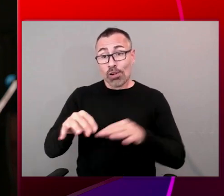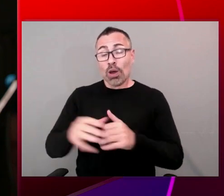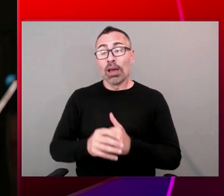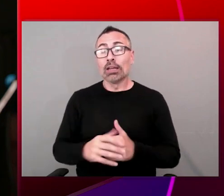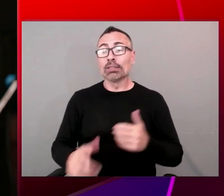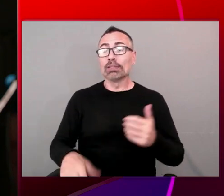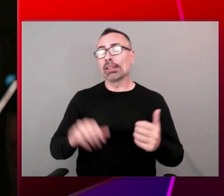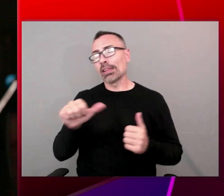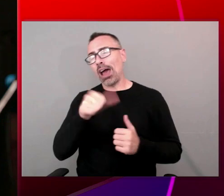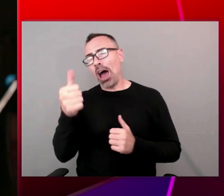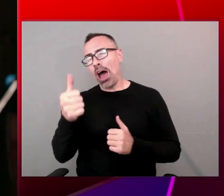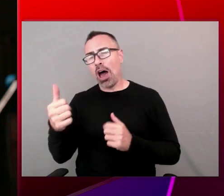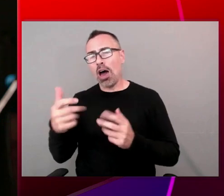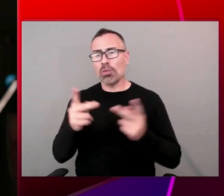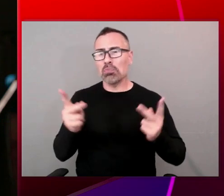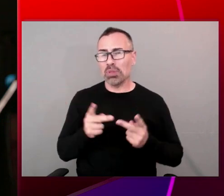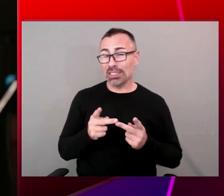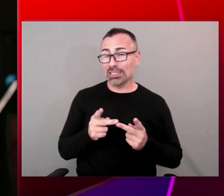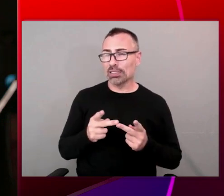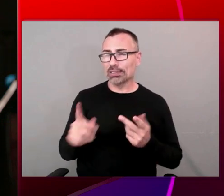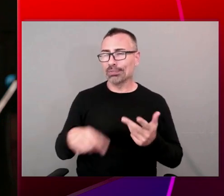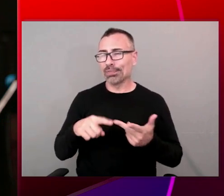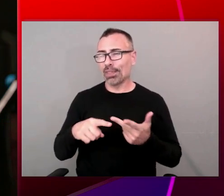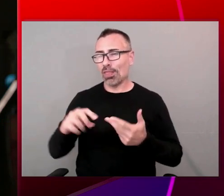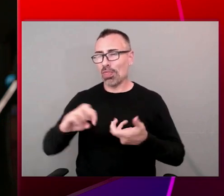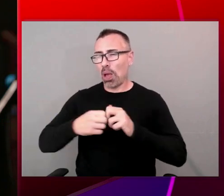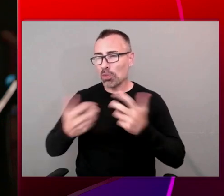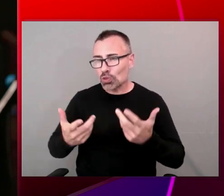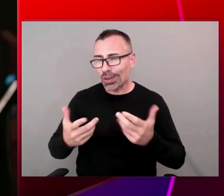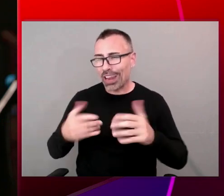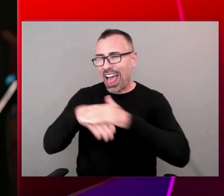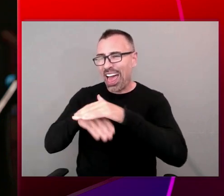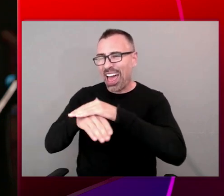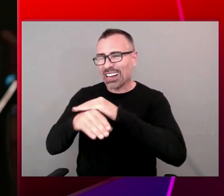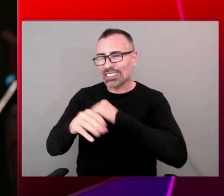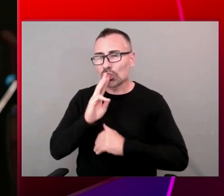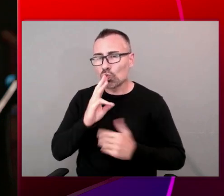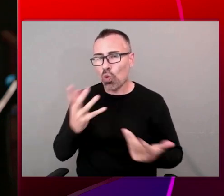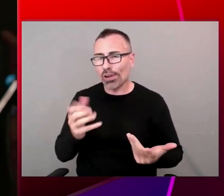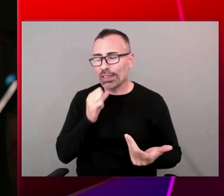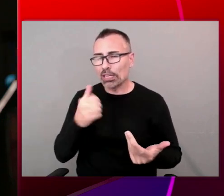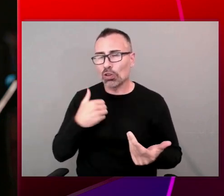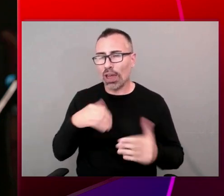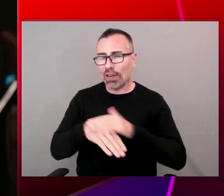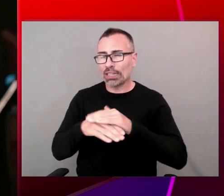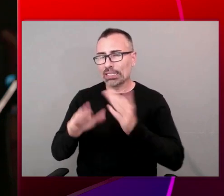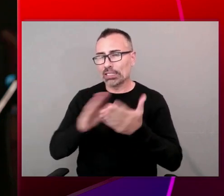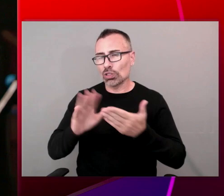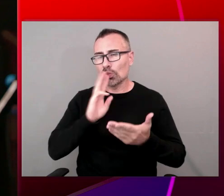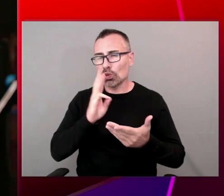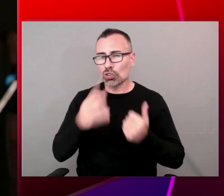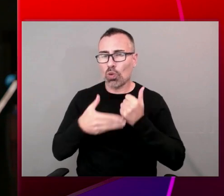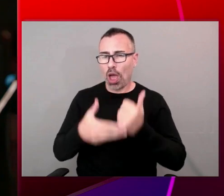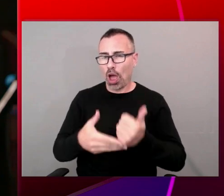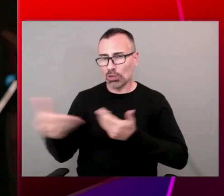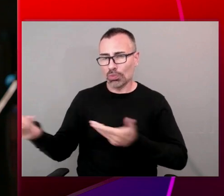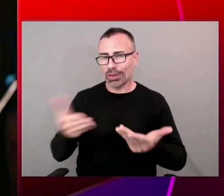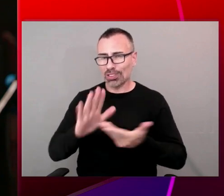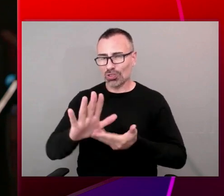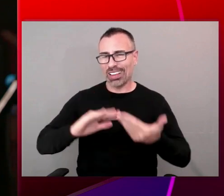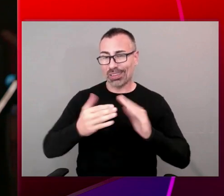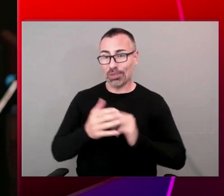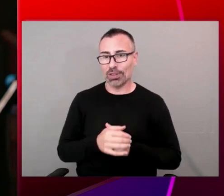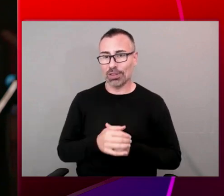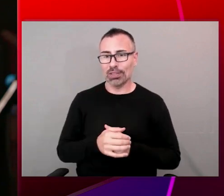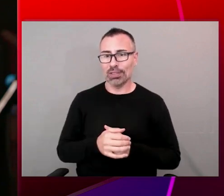don't have regular access to clean water, we're helping to bring that access to them in the communities where we're operating. Wow. This is so